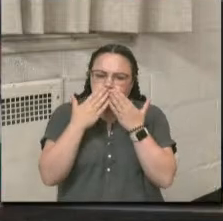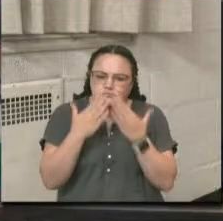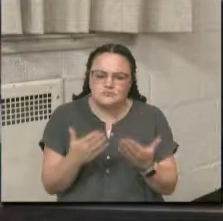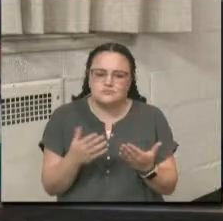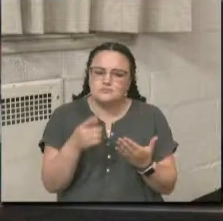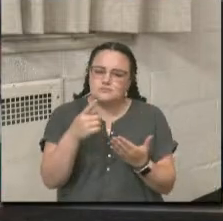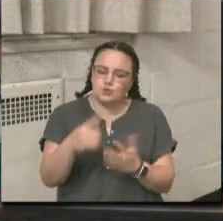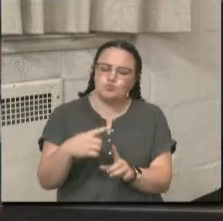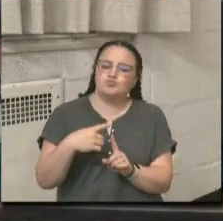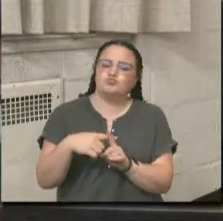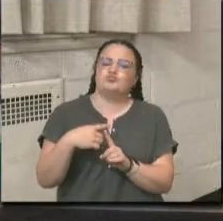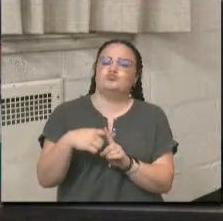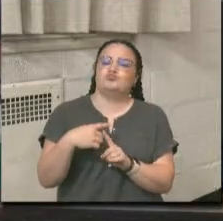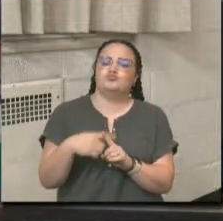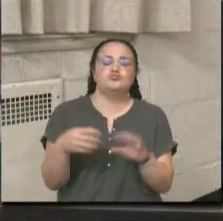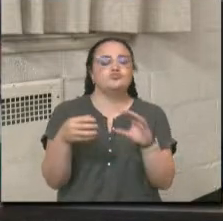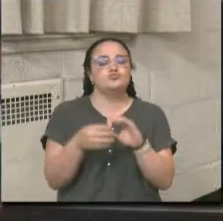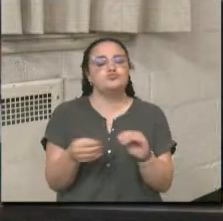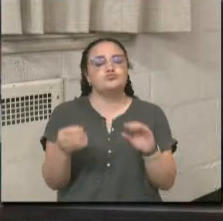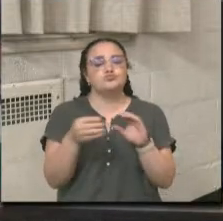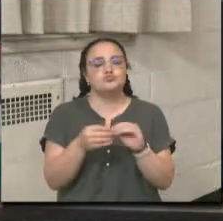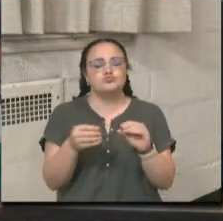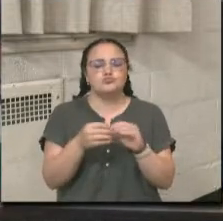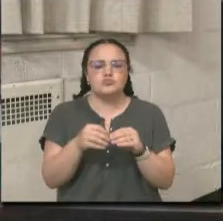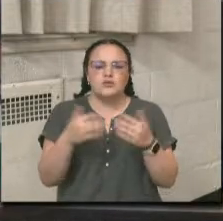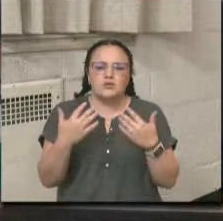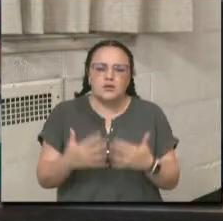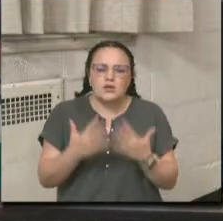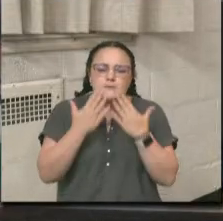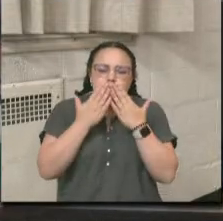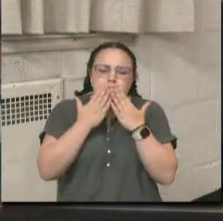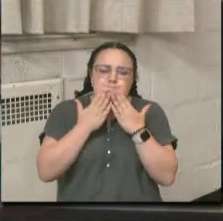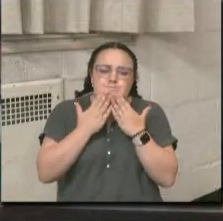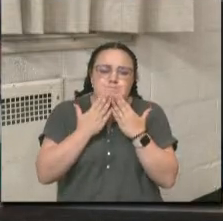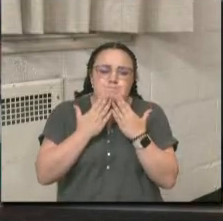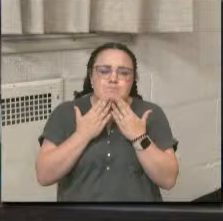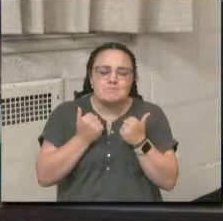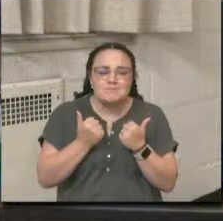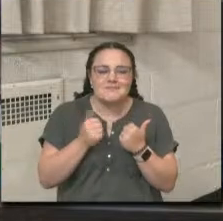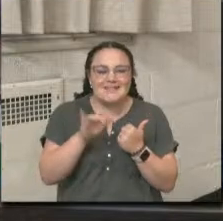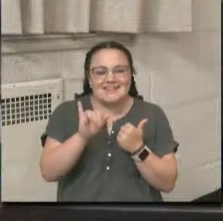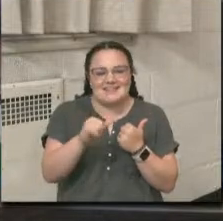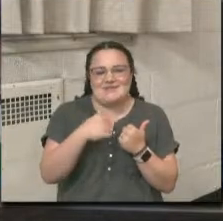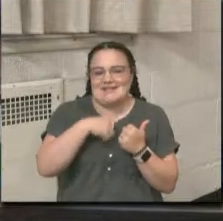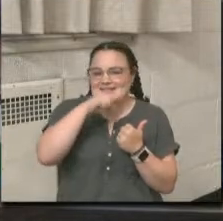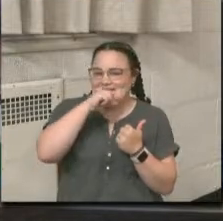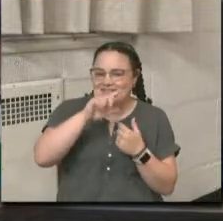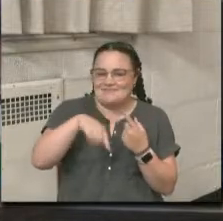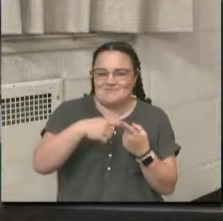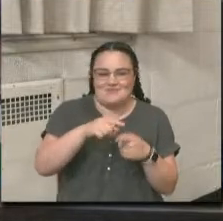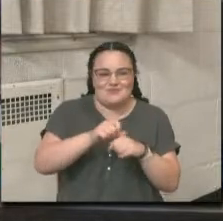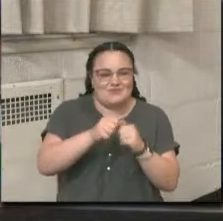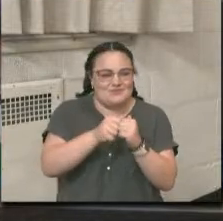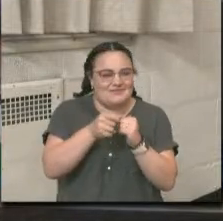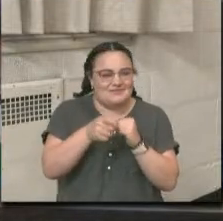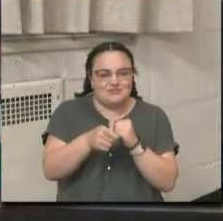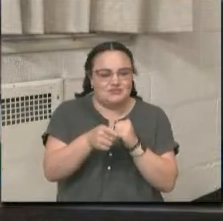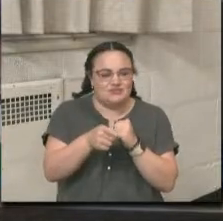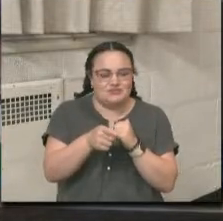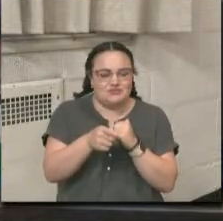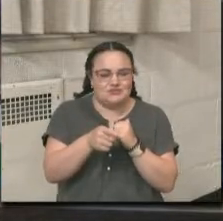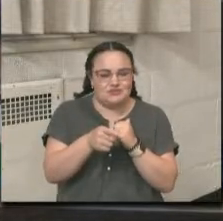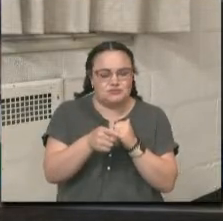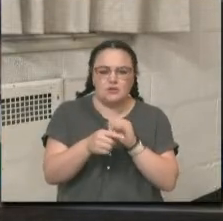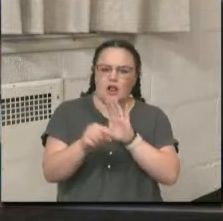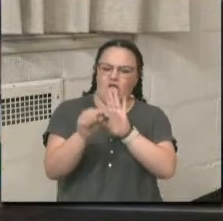kind words, kind and considerate, and that's what I love about working with you. It's never been a moment where I've heard anything